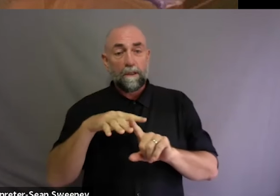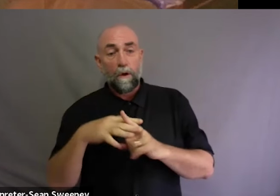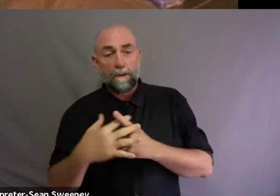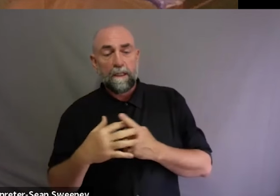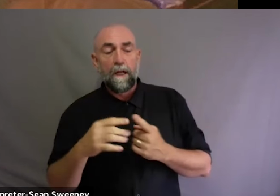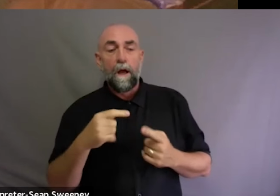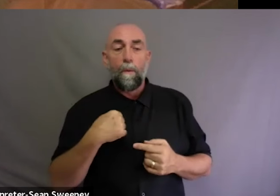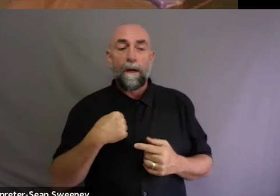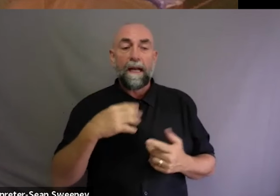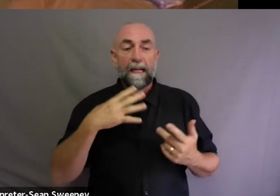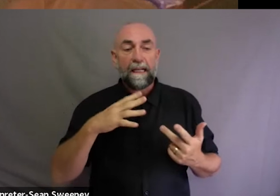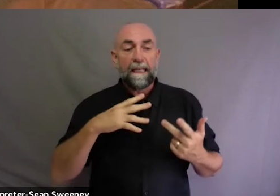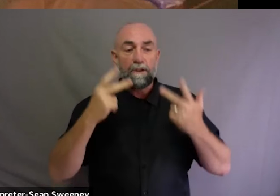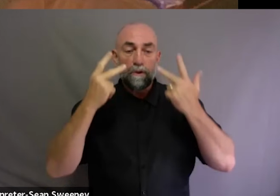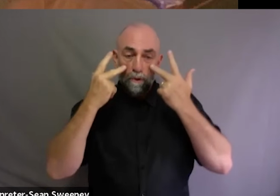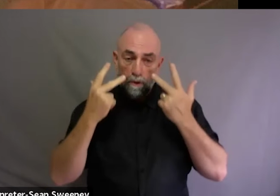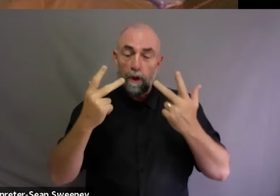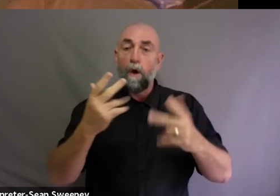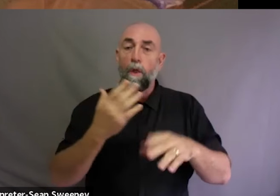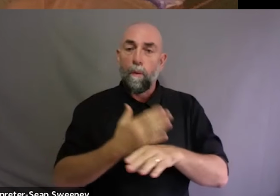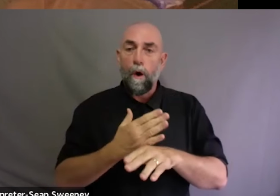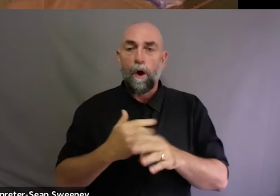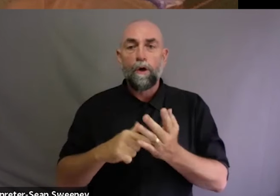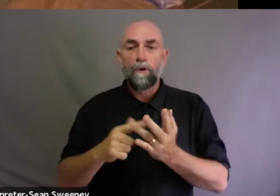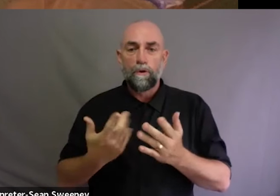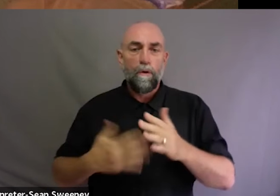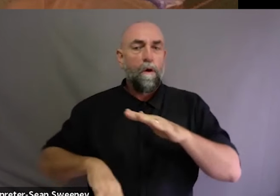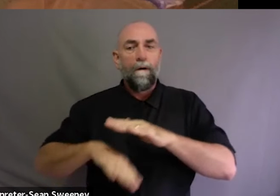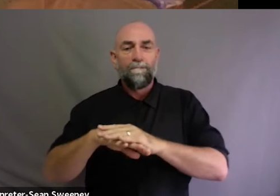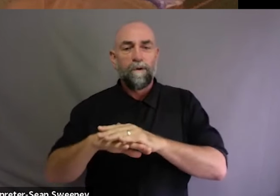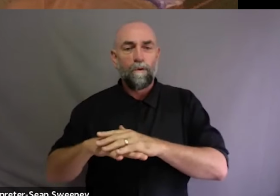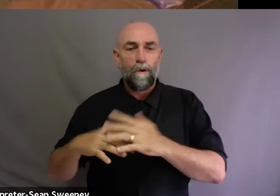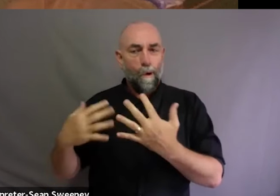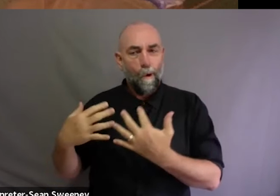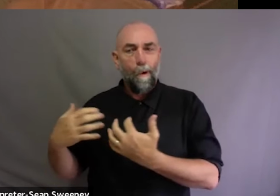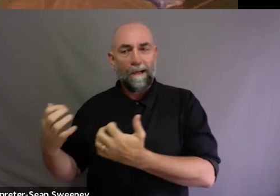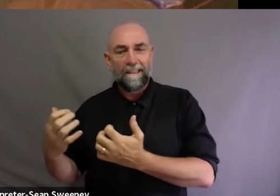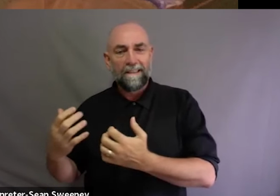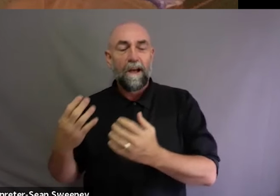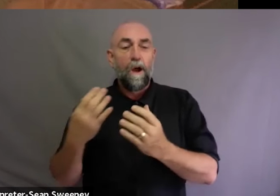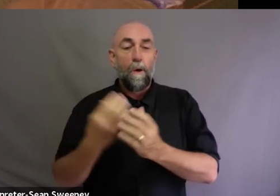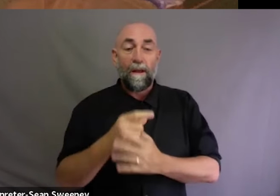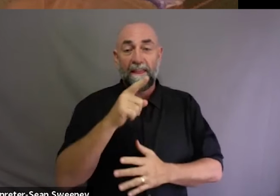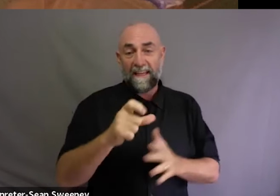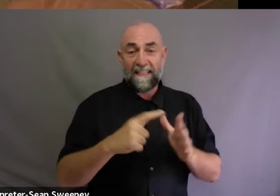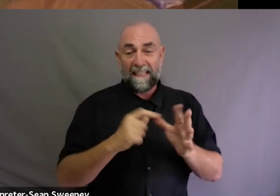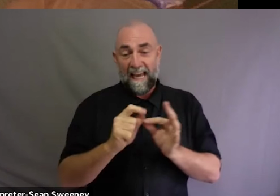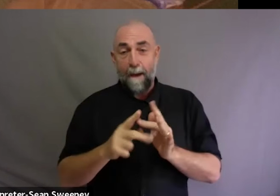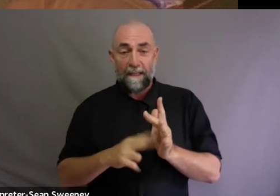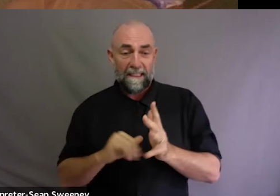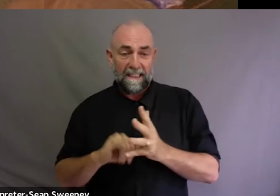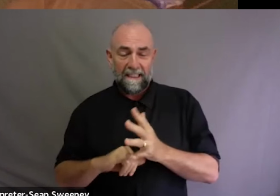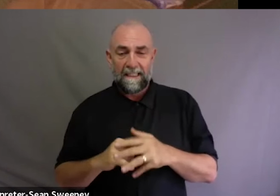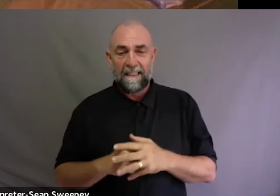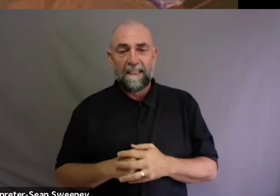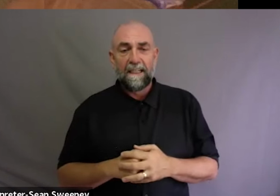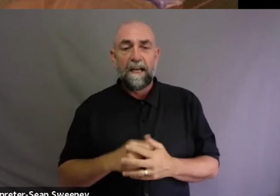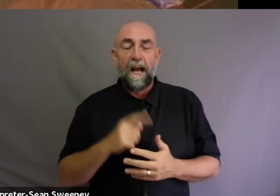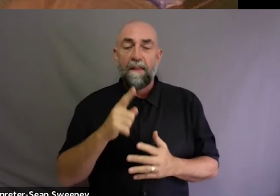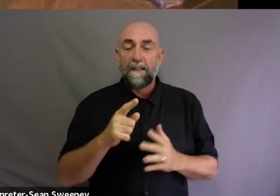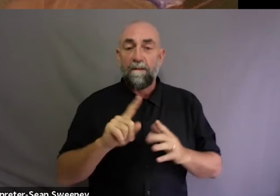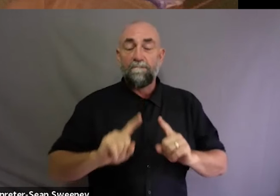created to a wider audience, which is what happened with Crowded Cadmans. So the first project we were asked to exhibit within an